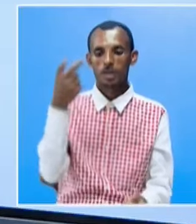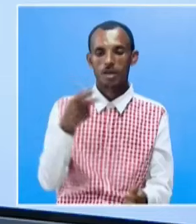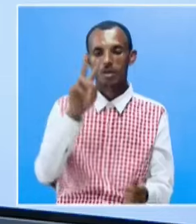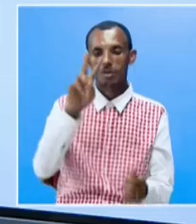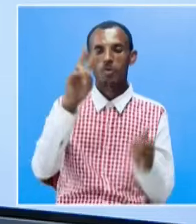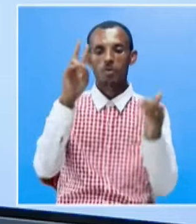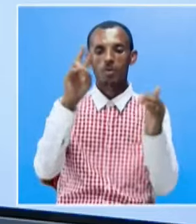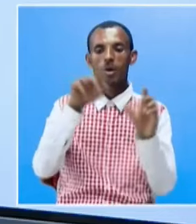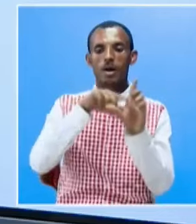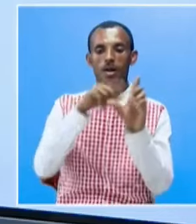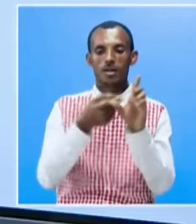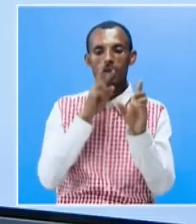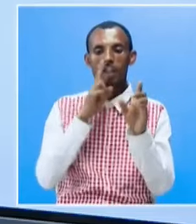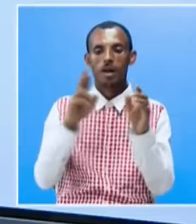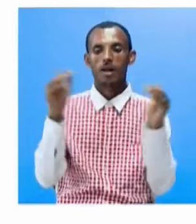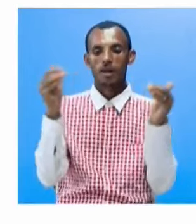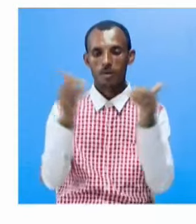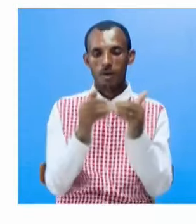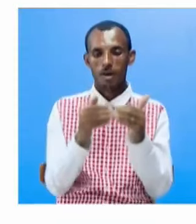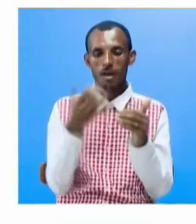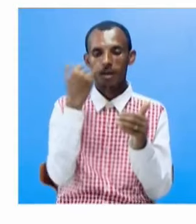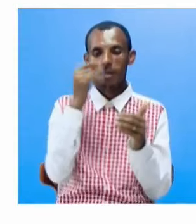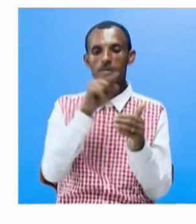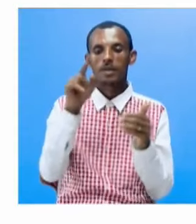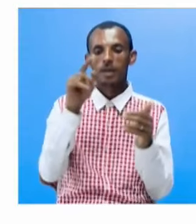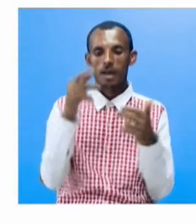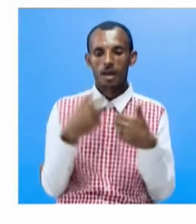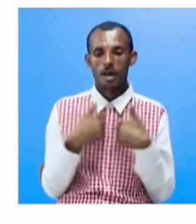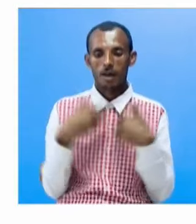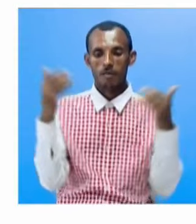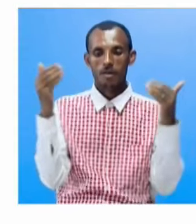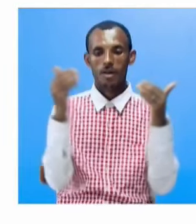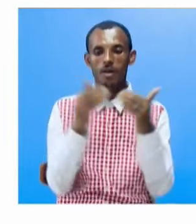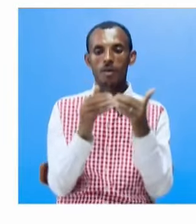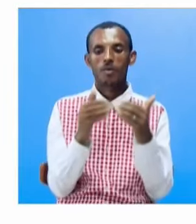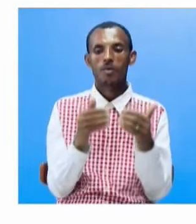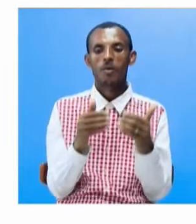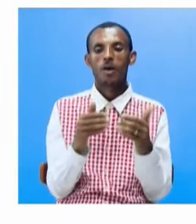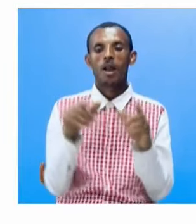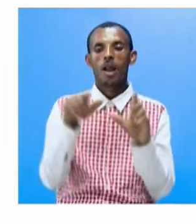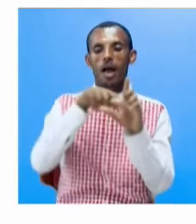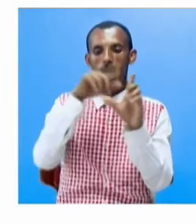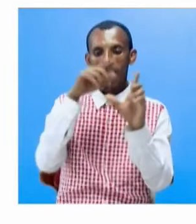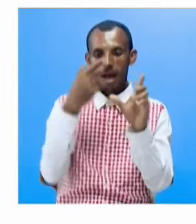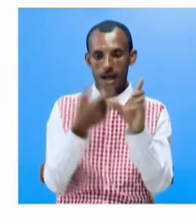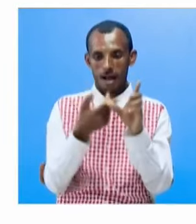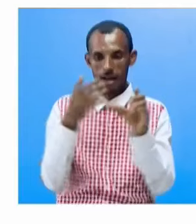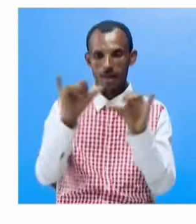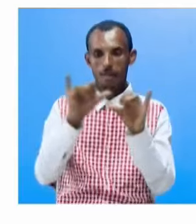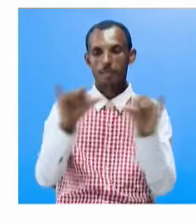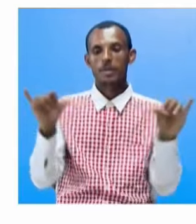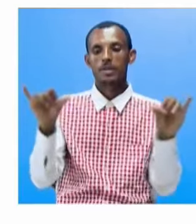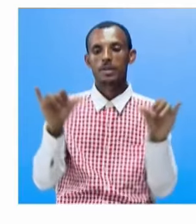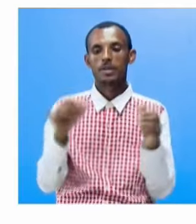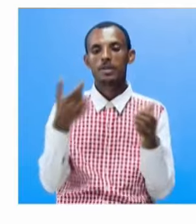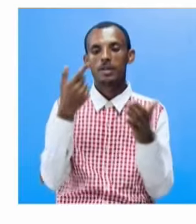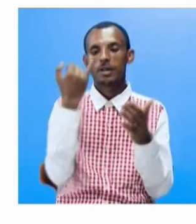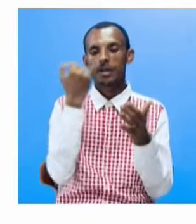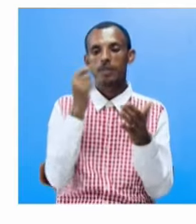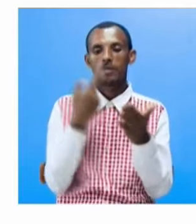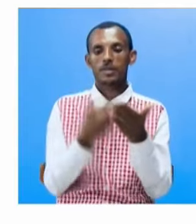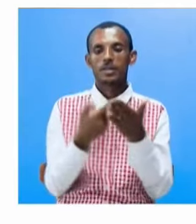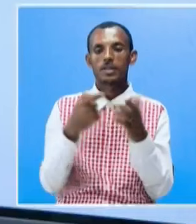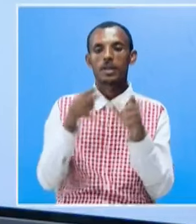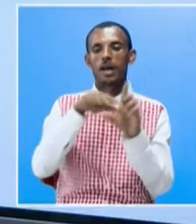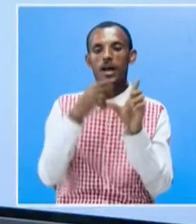are congruent if they have equal angle measure. If this angle and these